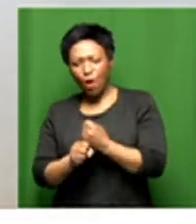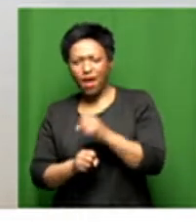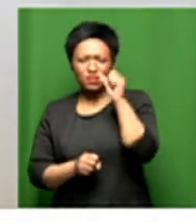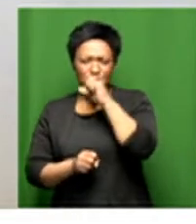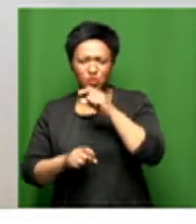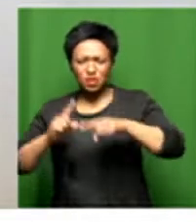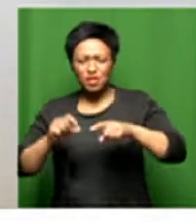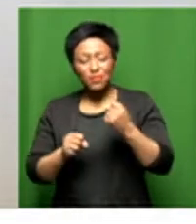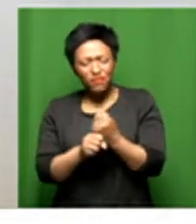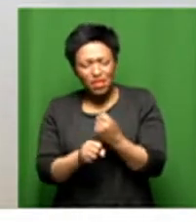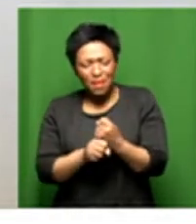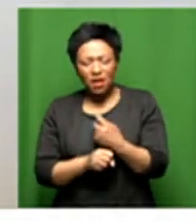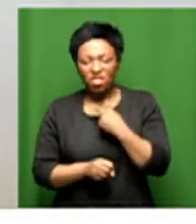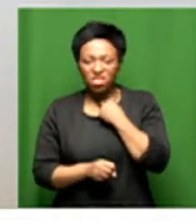artists?